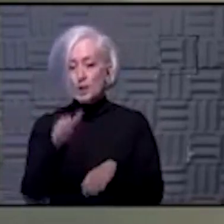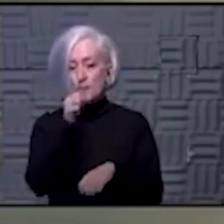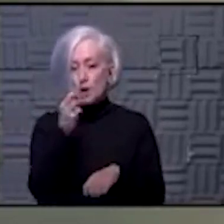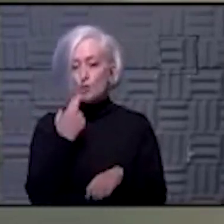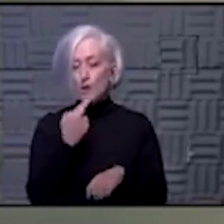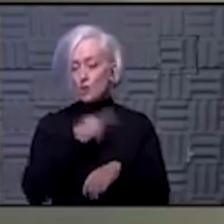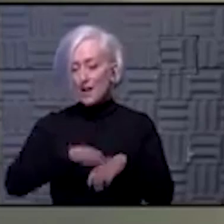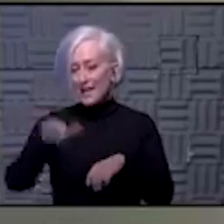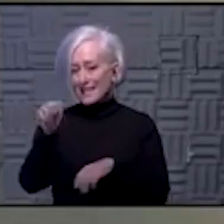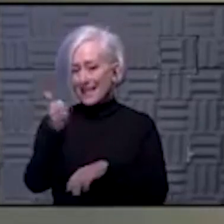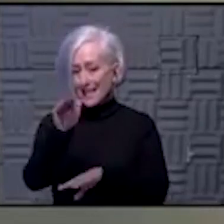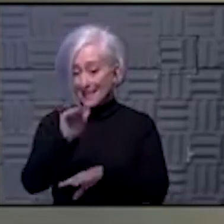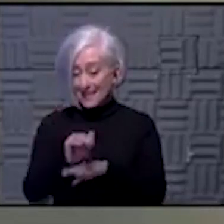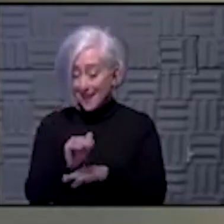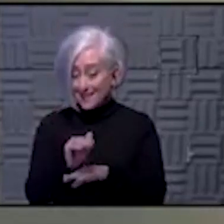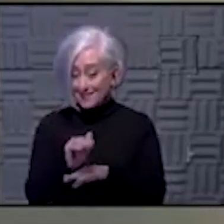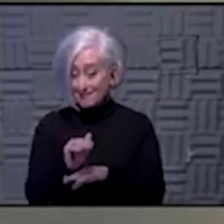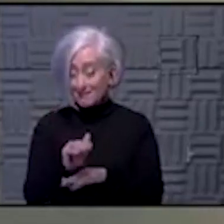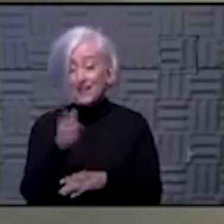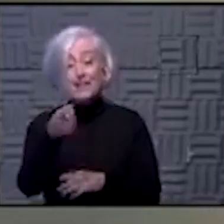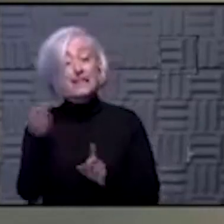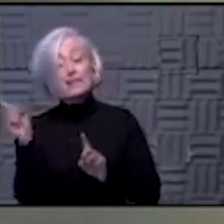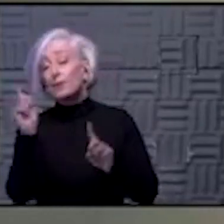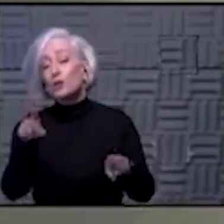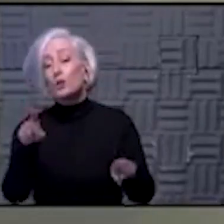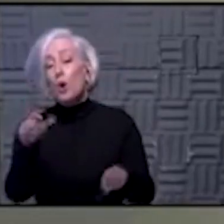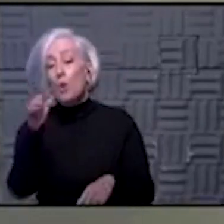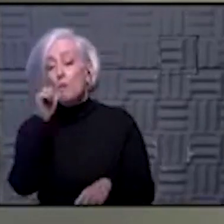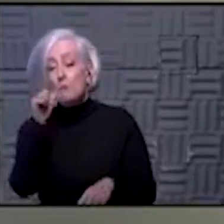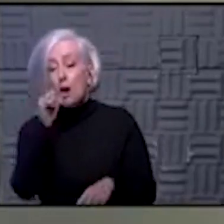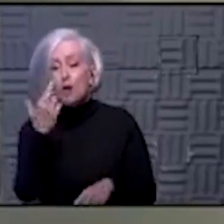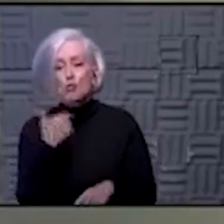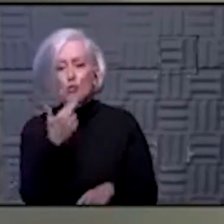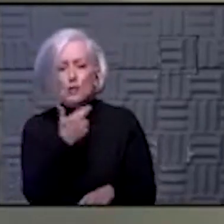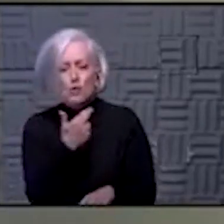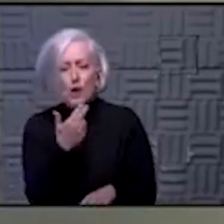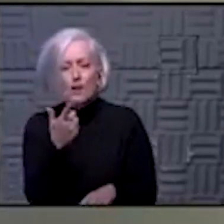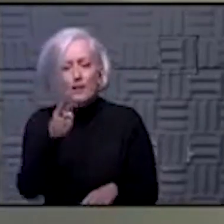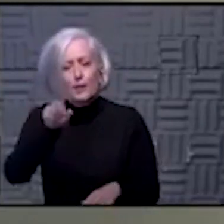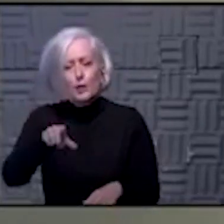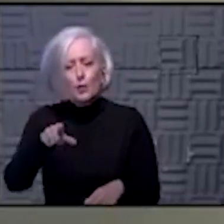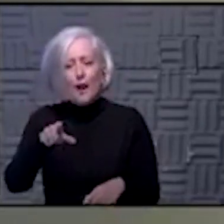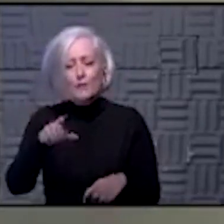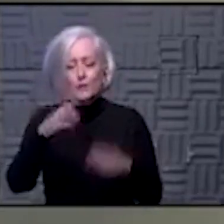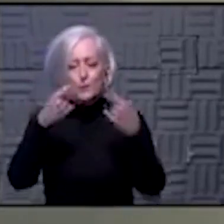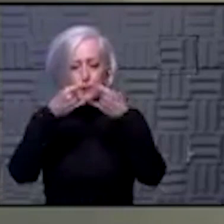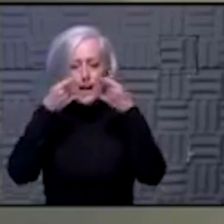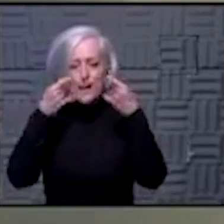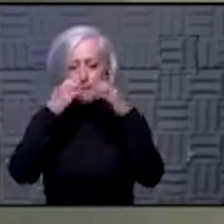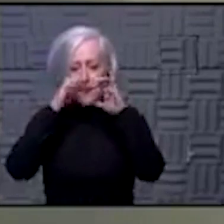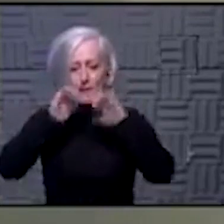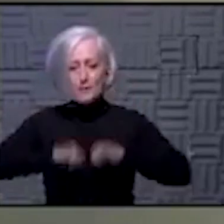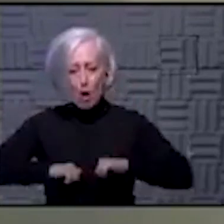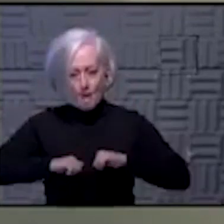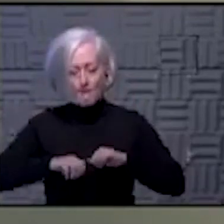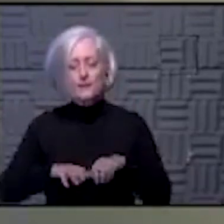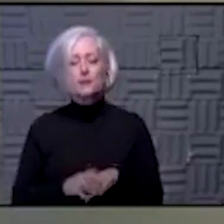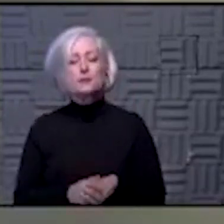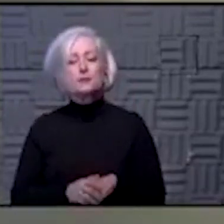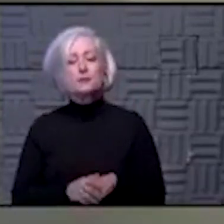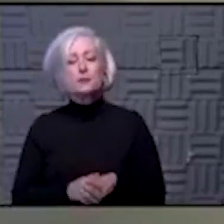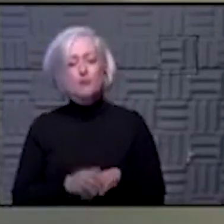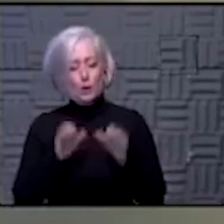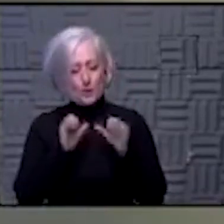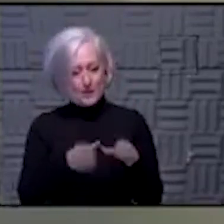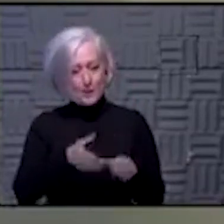o'clock. Because when you go to a bar and a restaurant, you're taking the mask off to eat and to drink. The longer you are there,